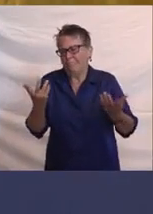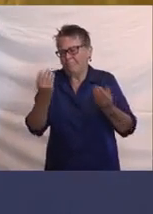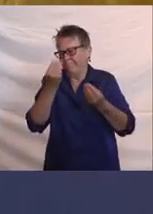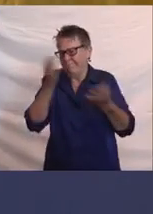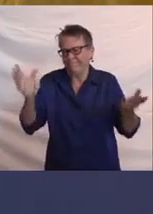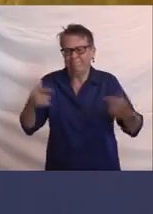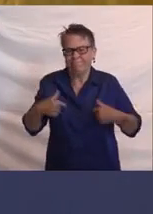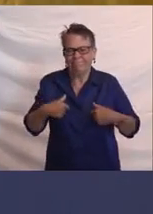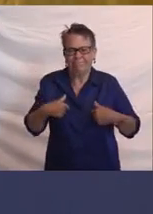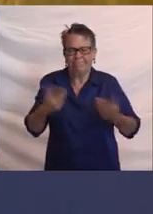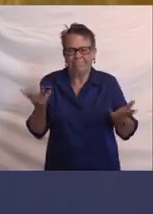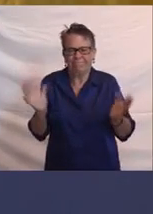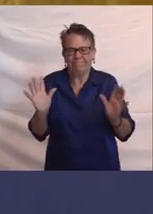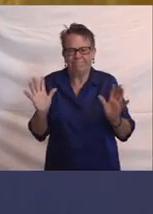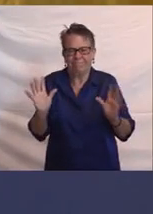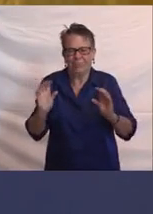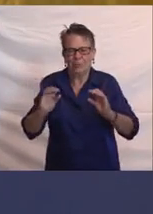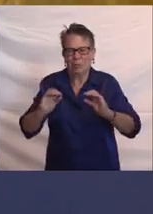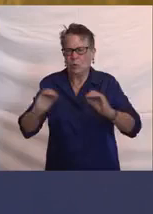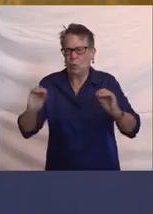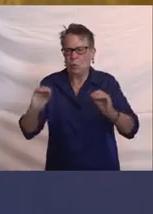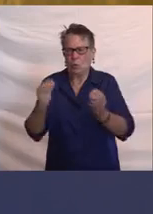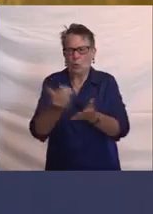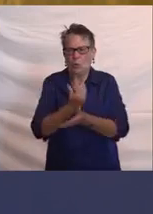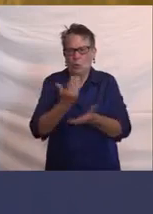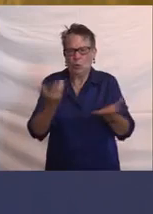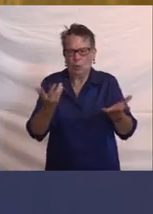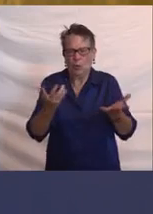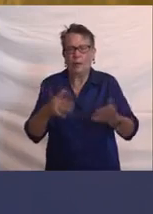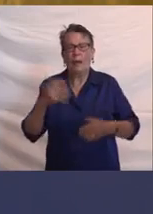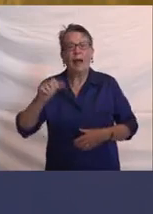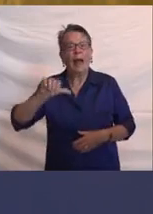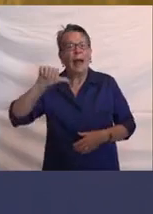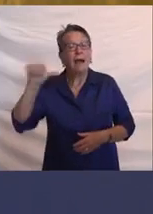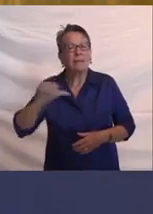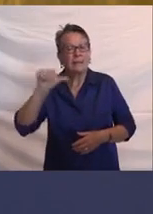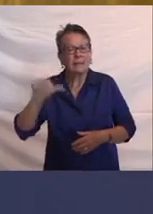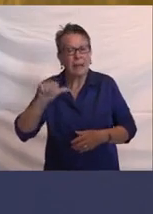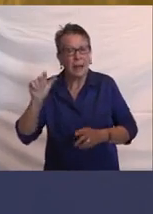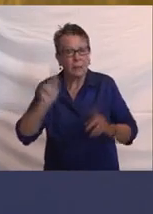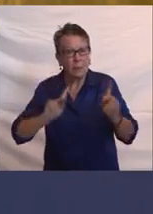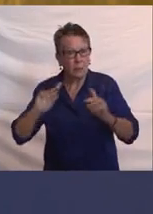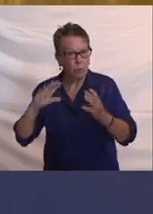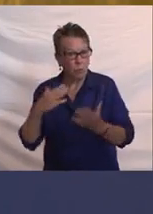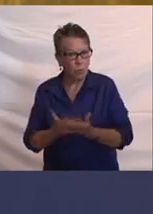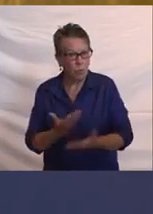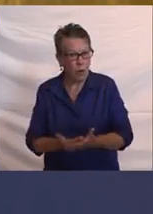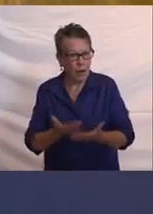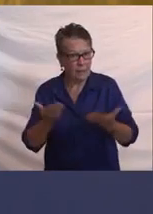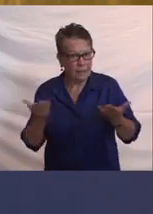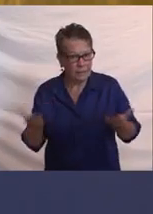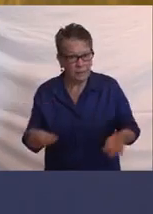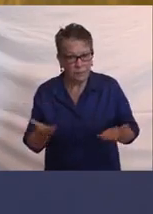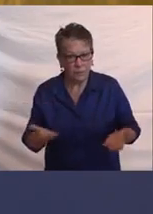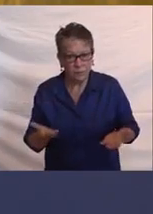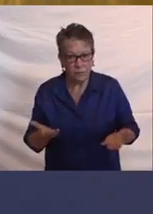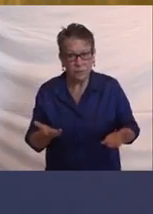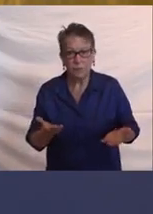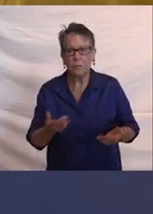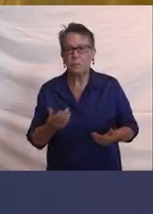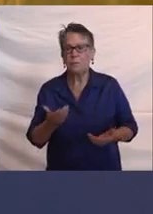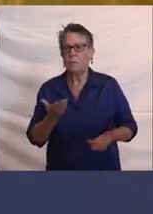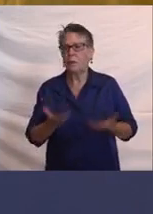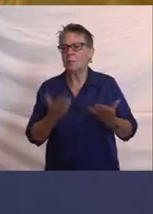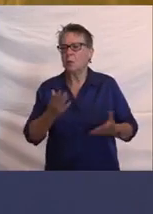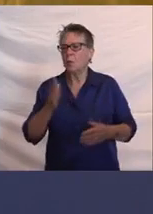on that. On Afghan refugees, we'll probably at some point sooner than later give a more comprehensive